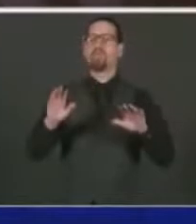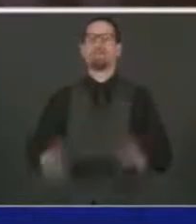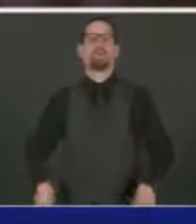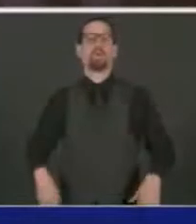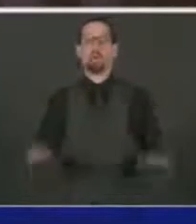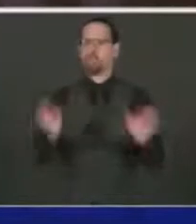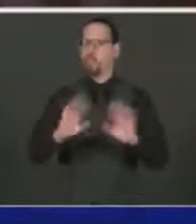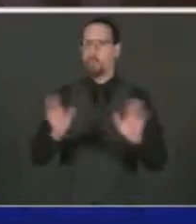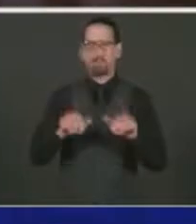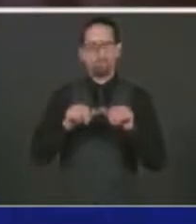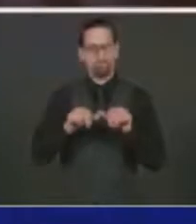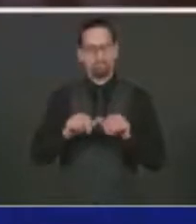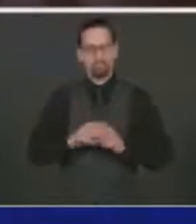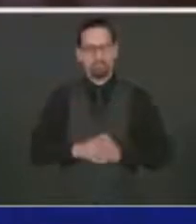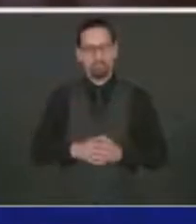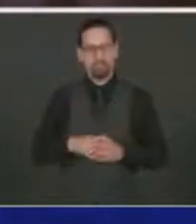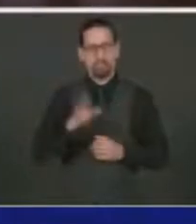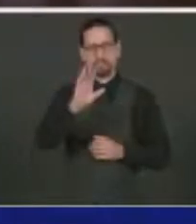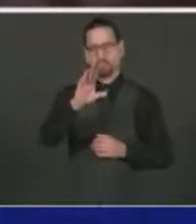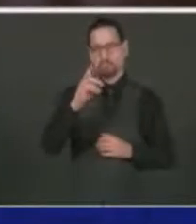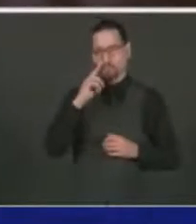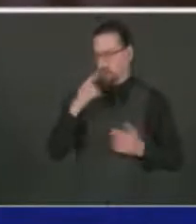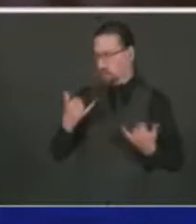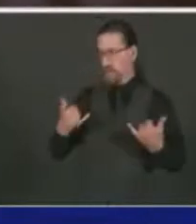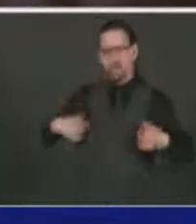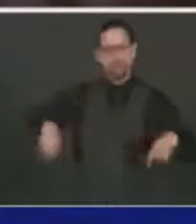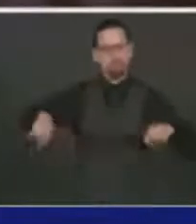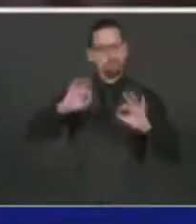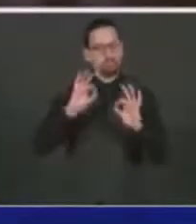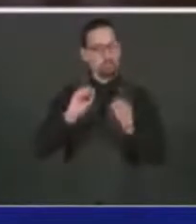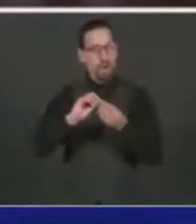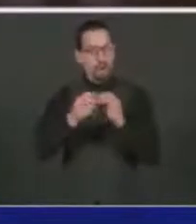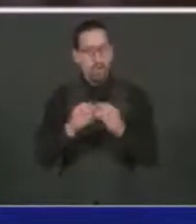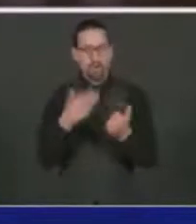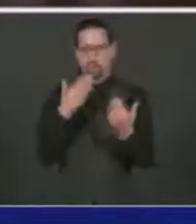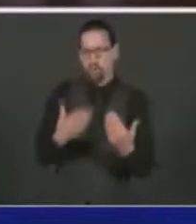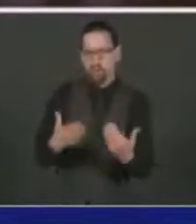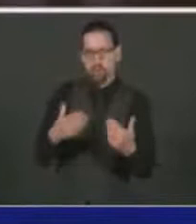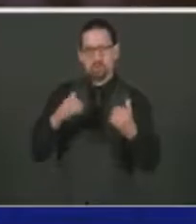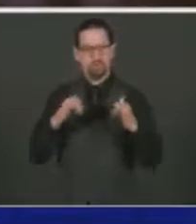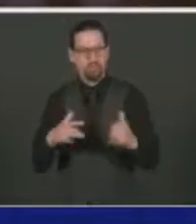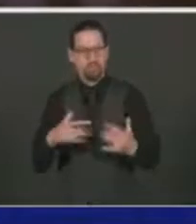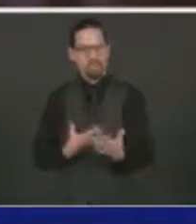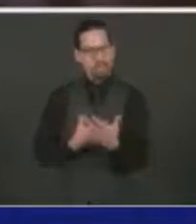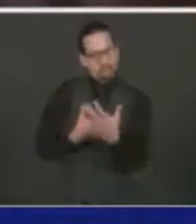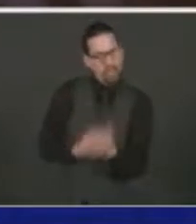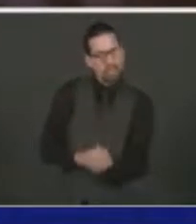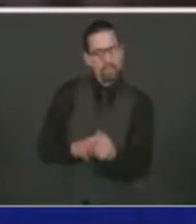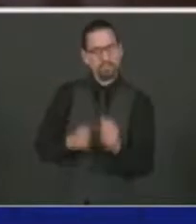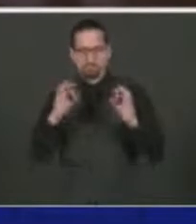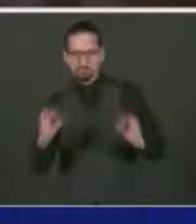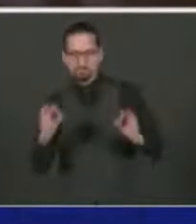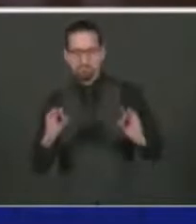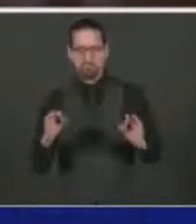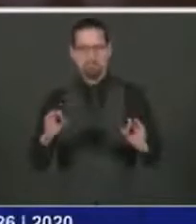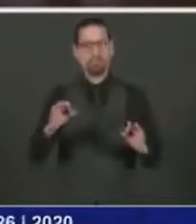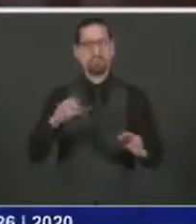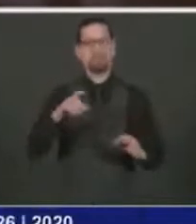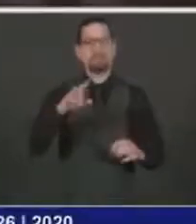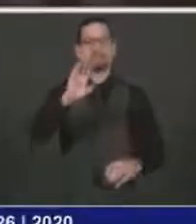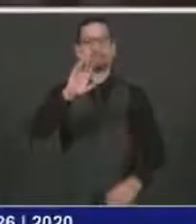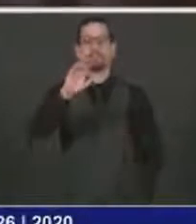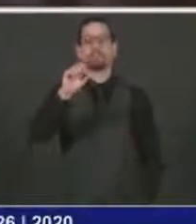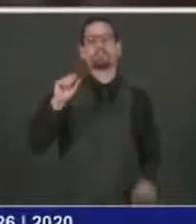here today, which is a place of confidence and relative safety, it could change in a